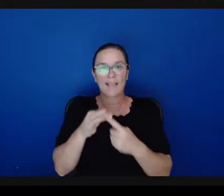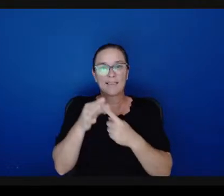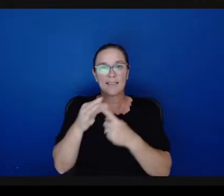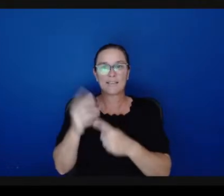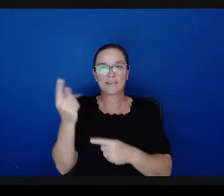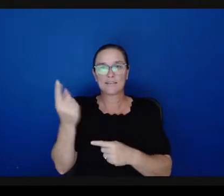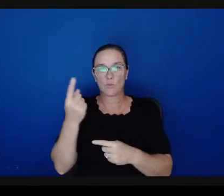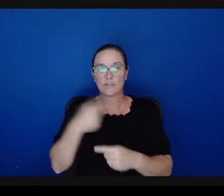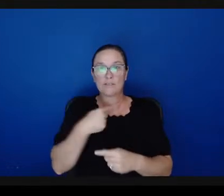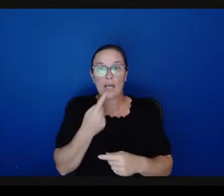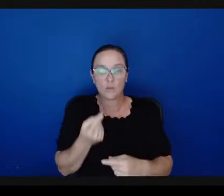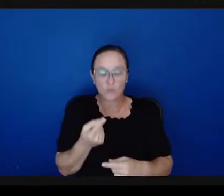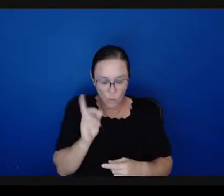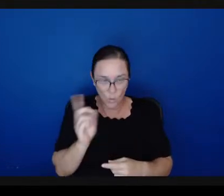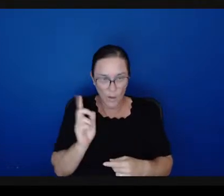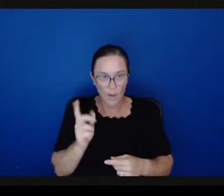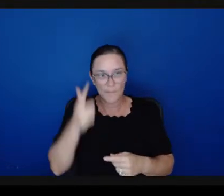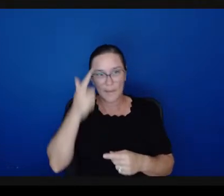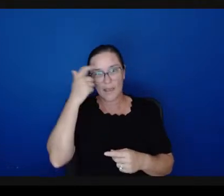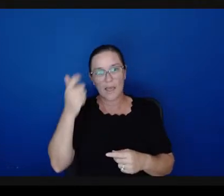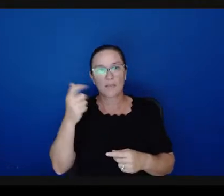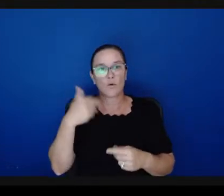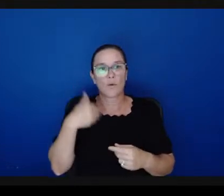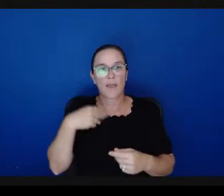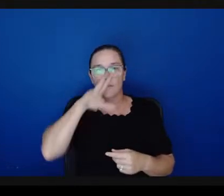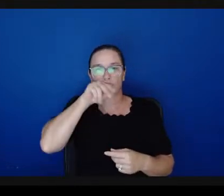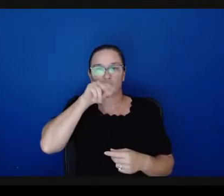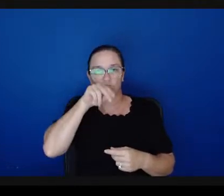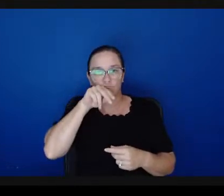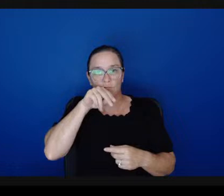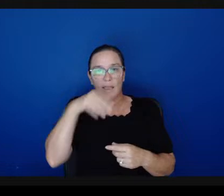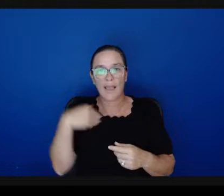somewhere because there are nene nesting up there.